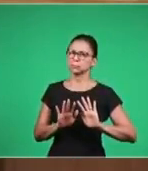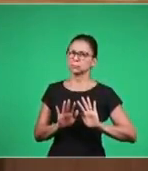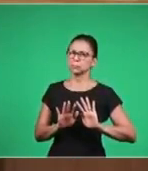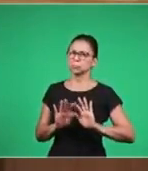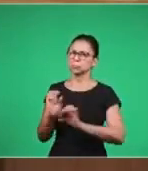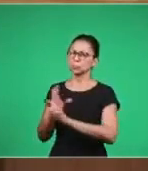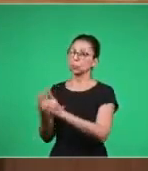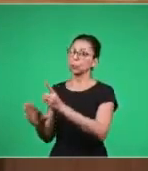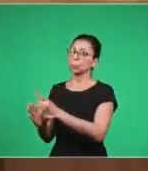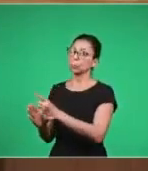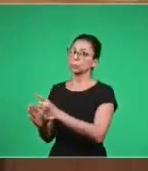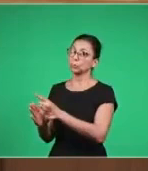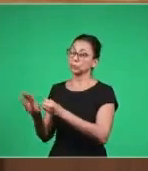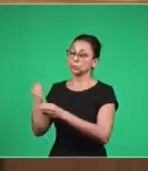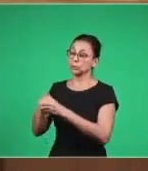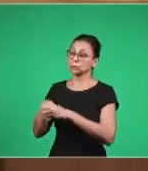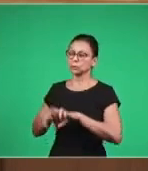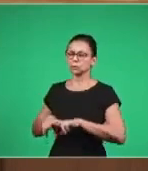things.